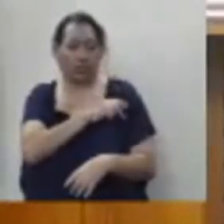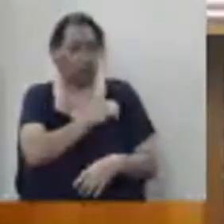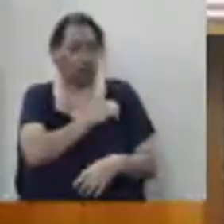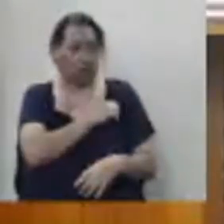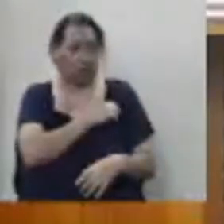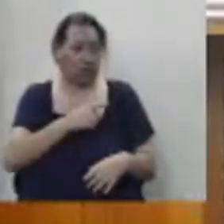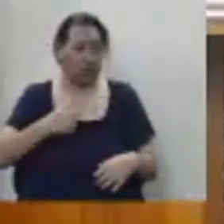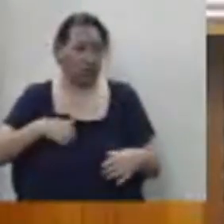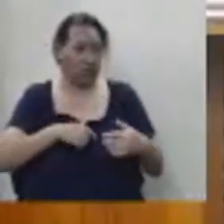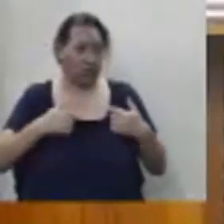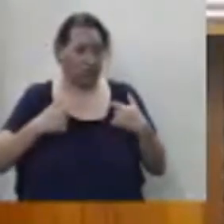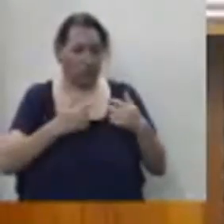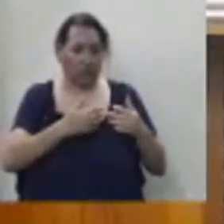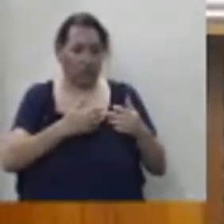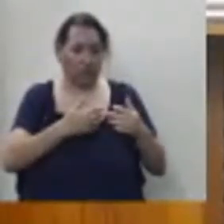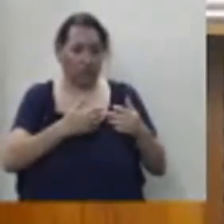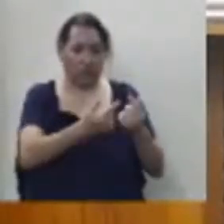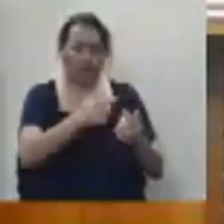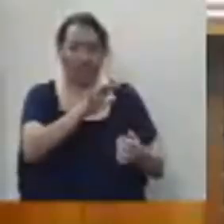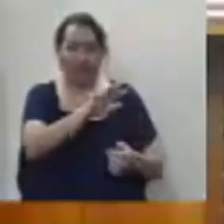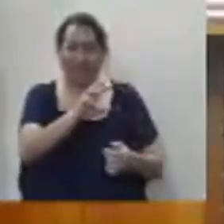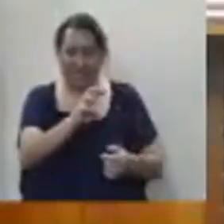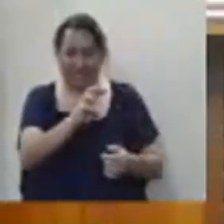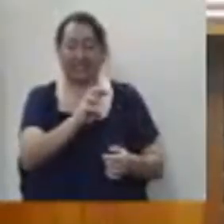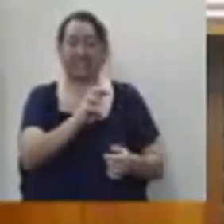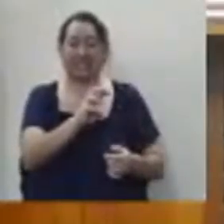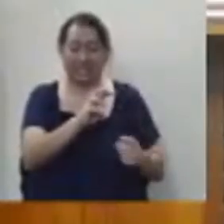largest group, 56 out of 135 or